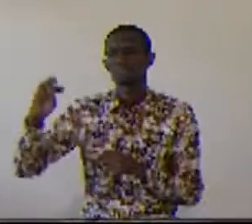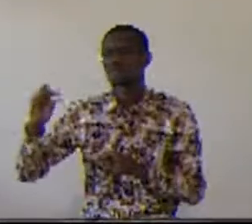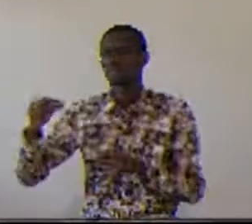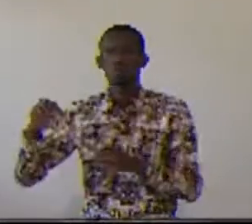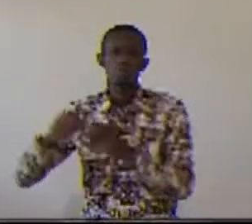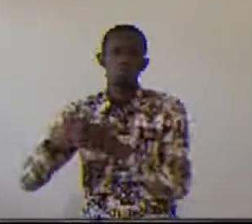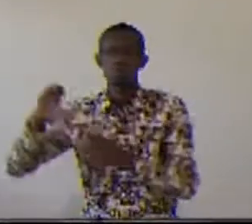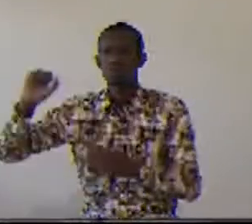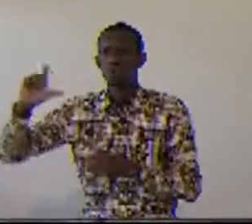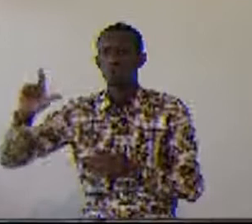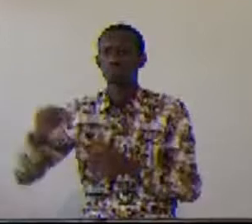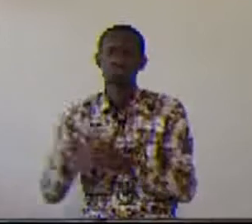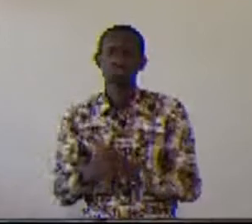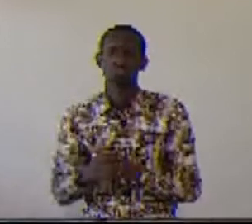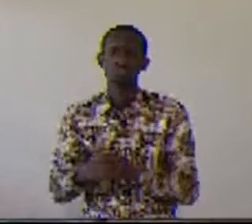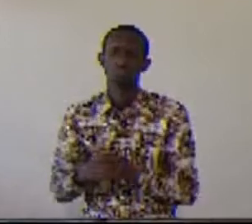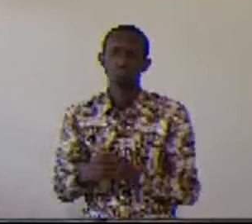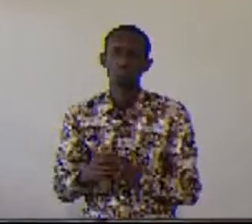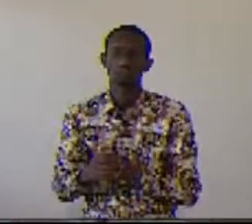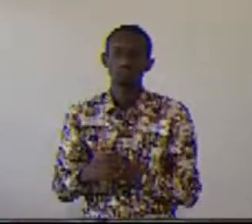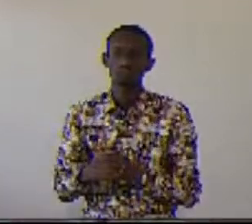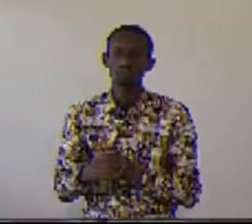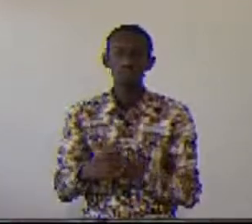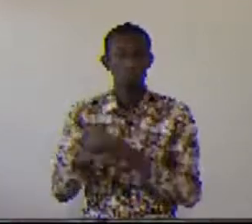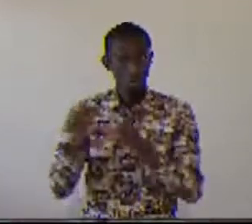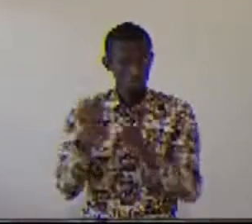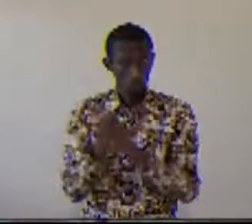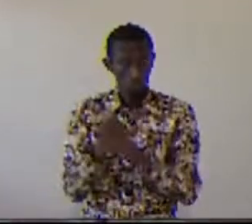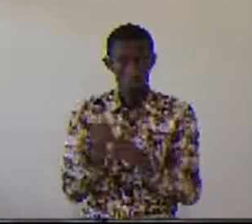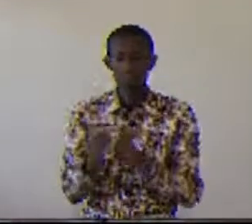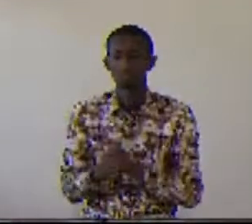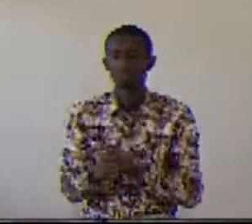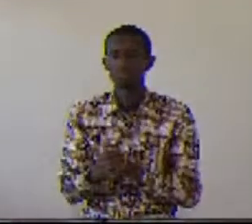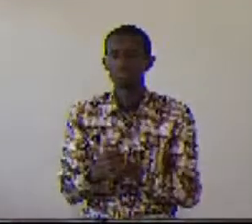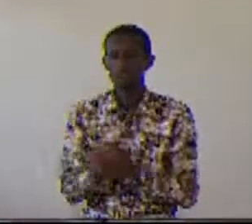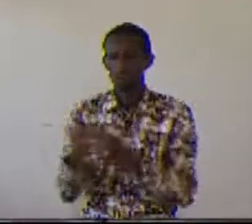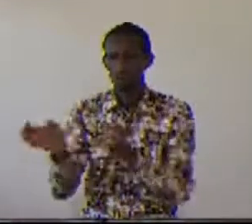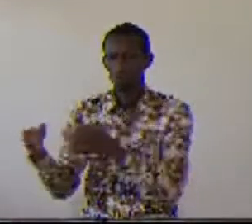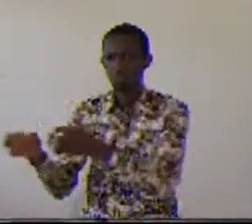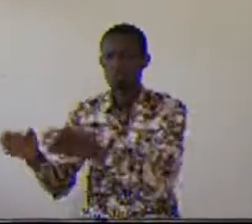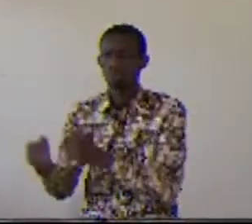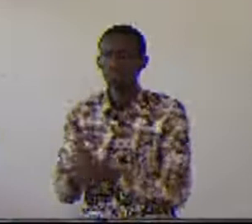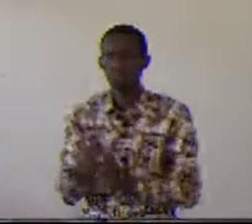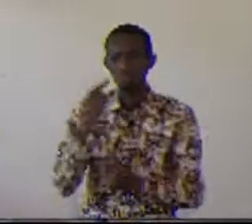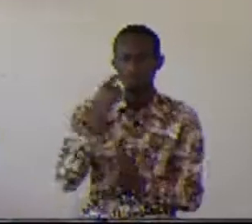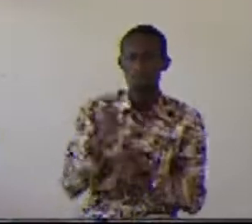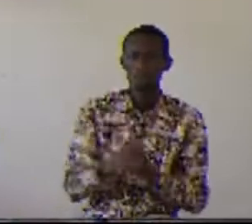we move down in a group, in the group of metals? We will consider